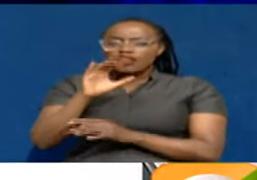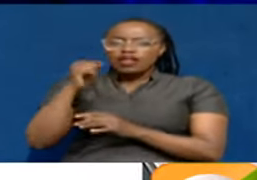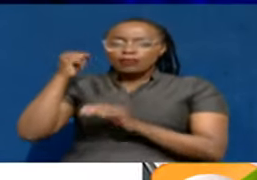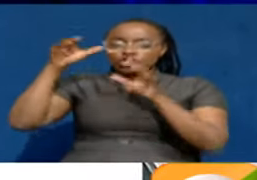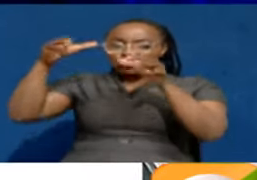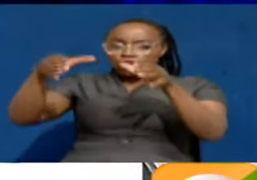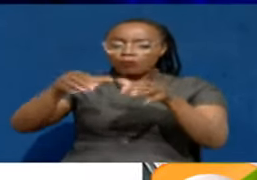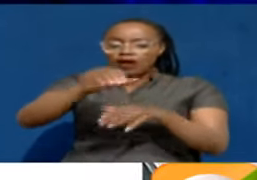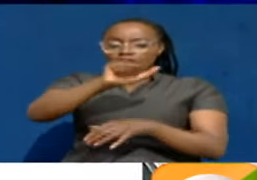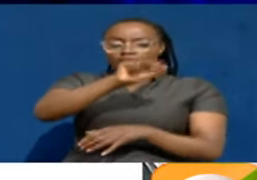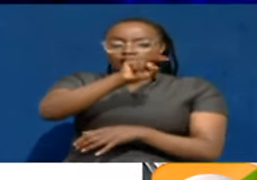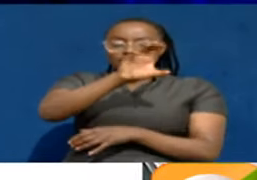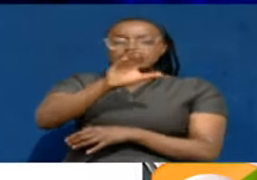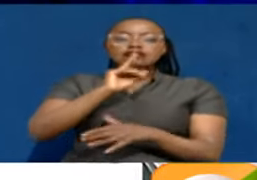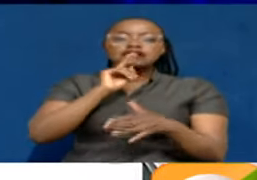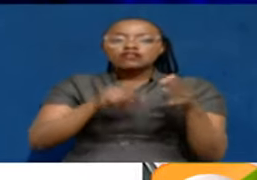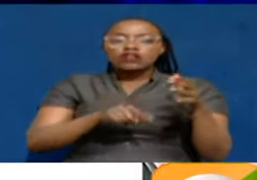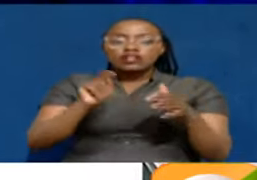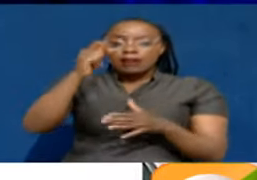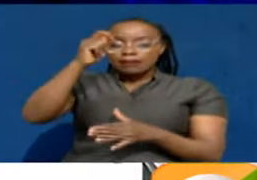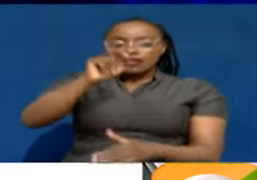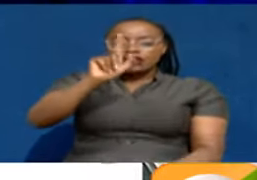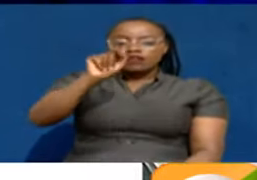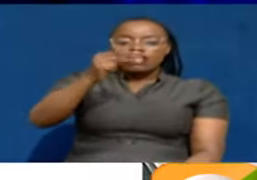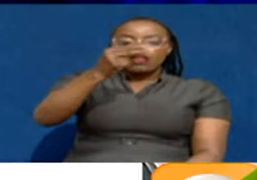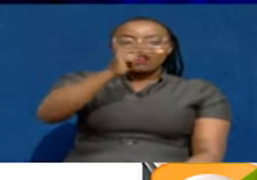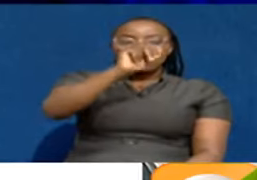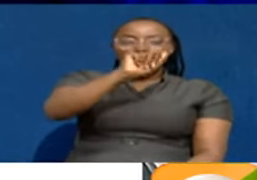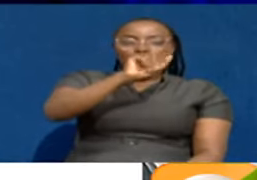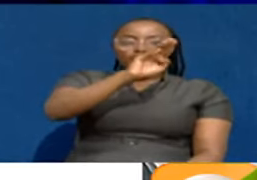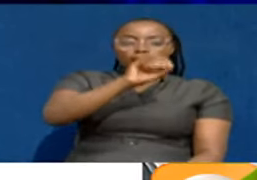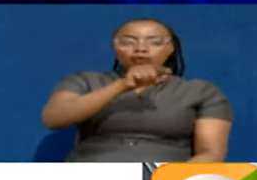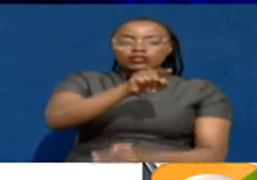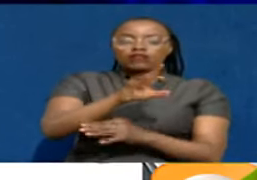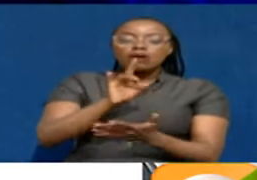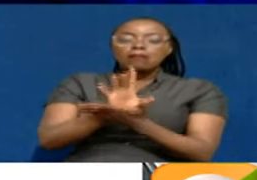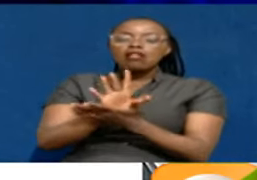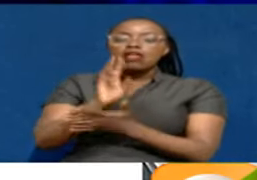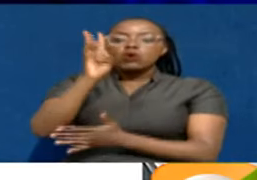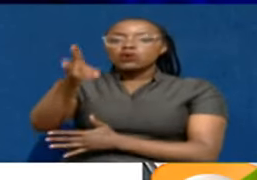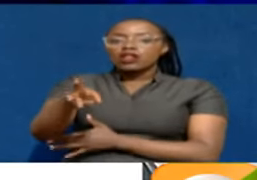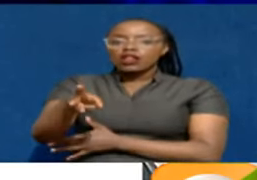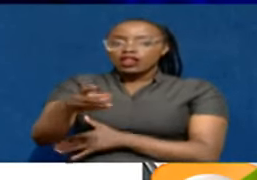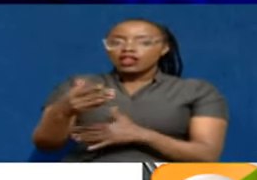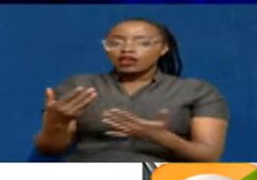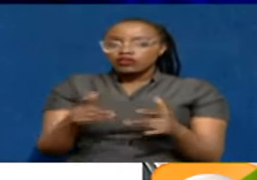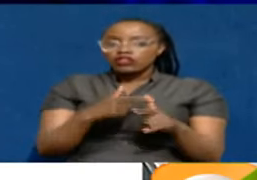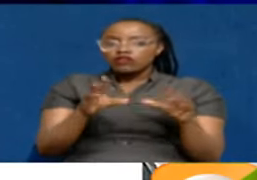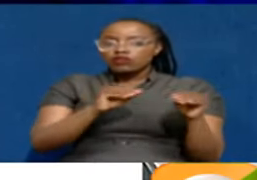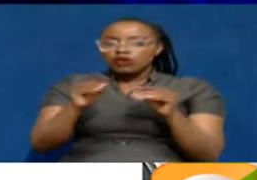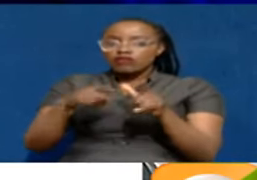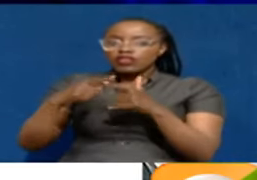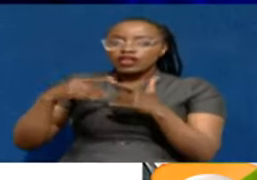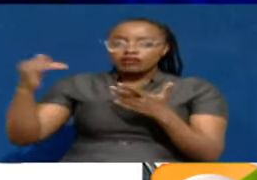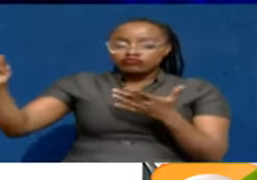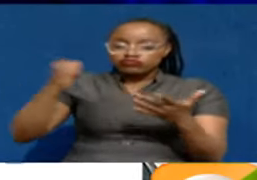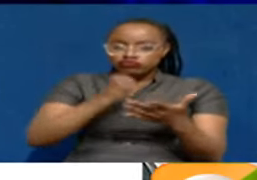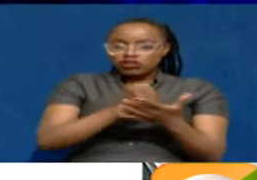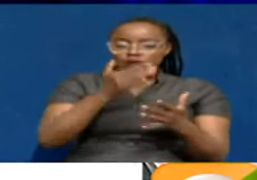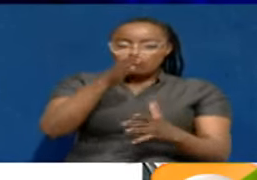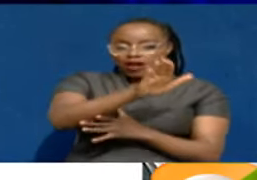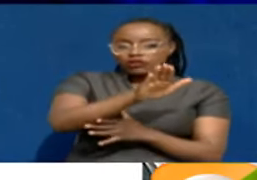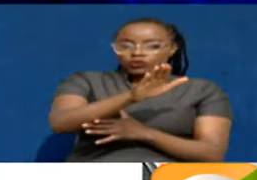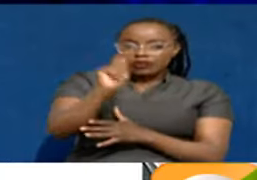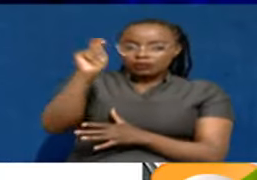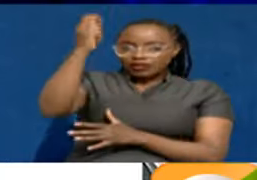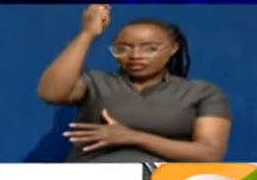party, ANC, said, President Thabo Mbeki, you'll be redeployed. Yeah, and you've been recalled as president of the